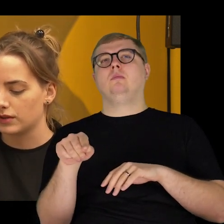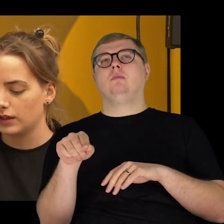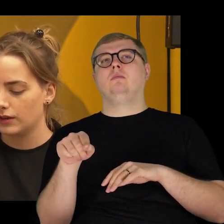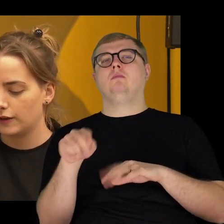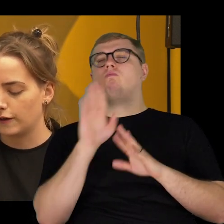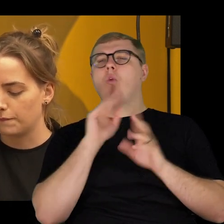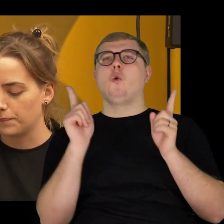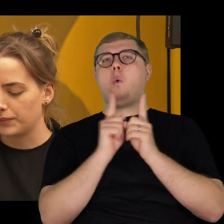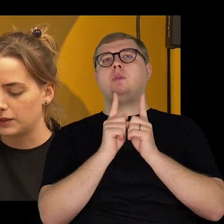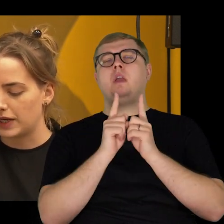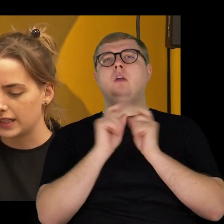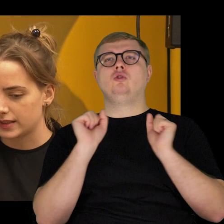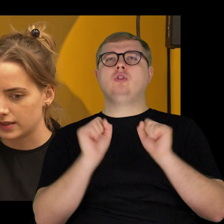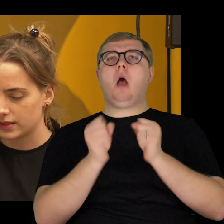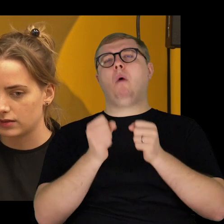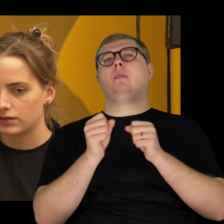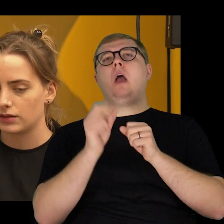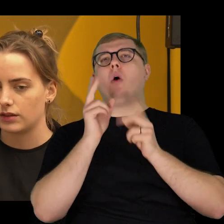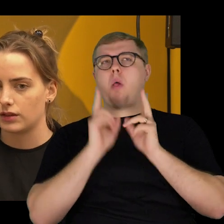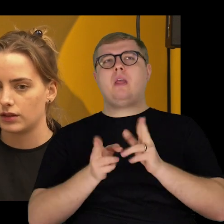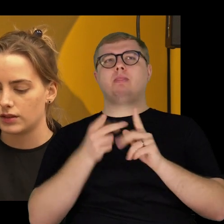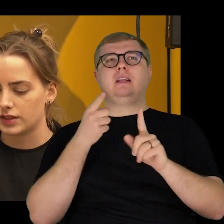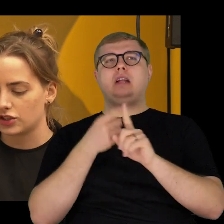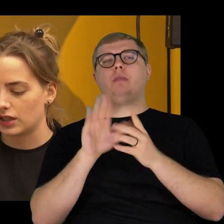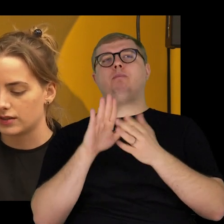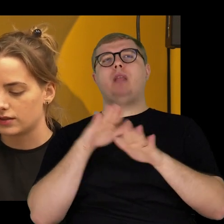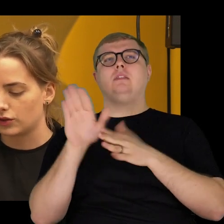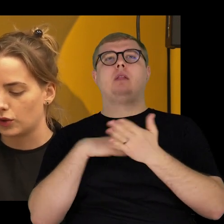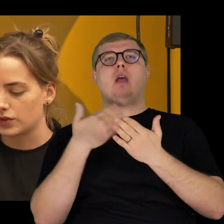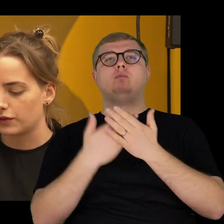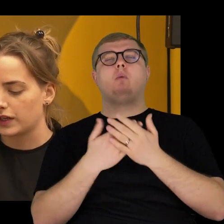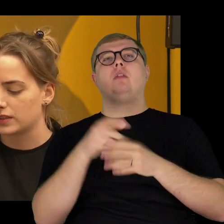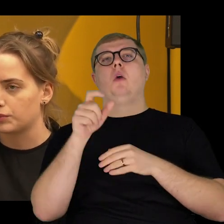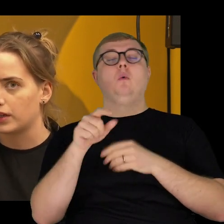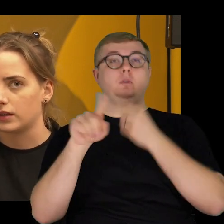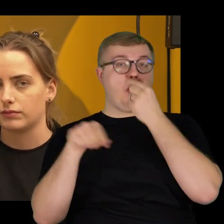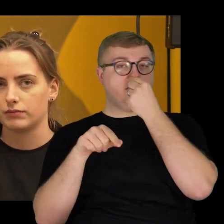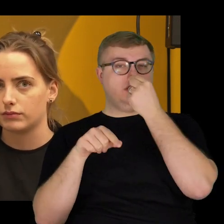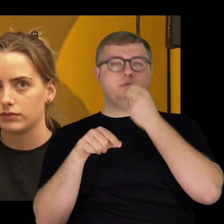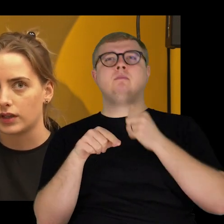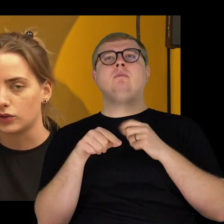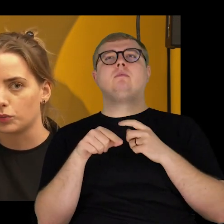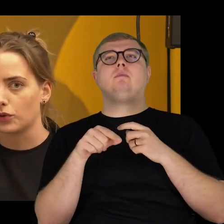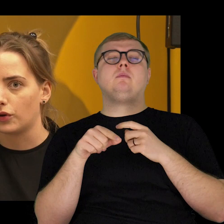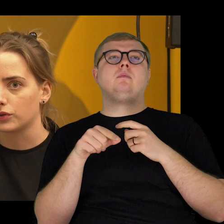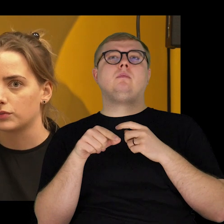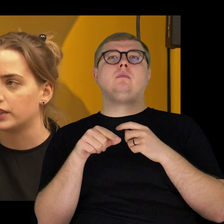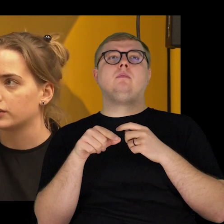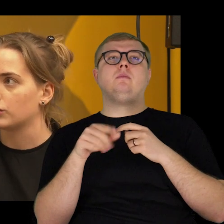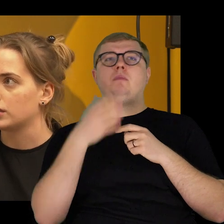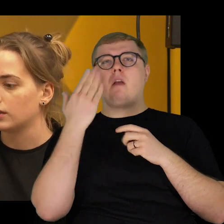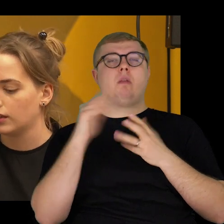purpose in places such as those affected by, I don't know,